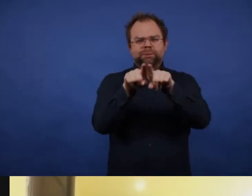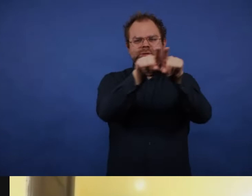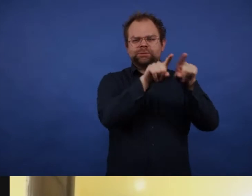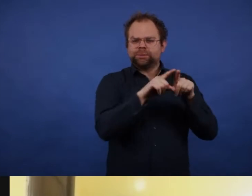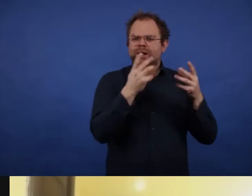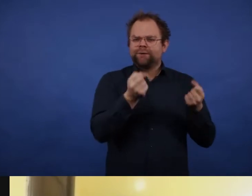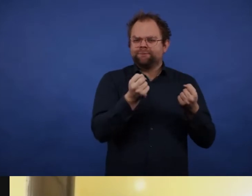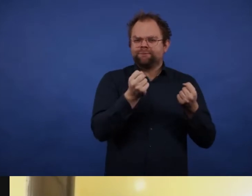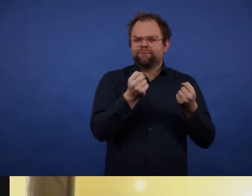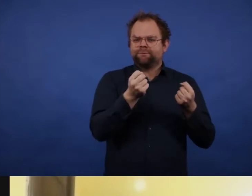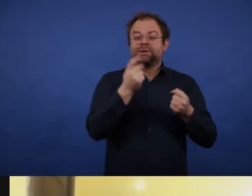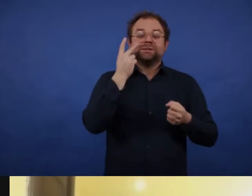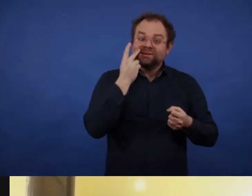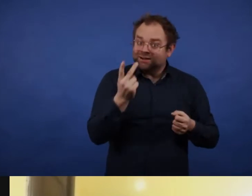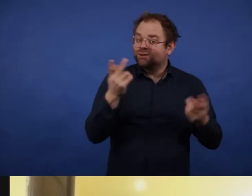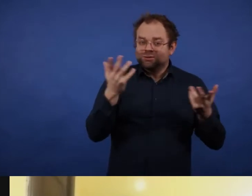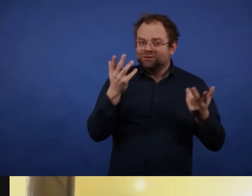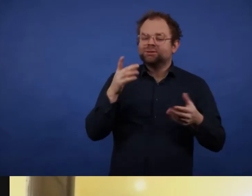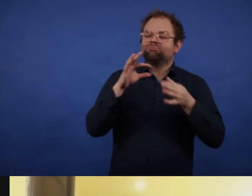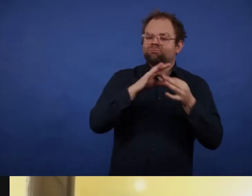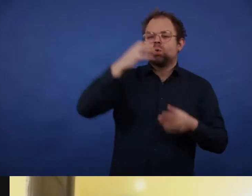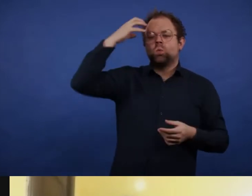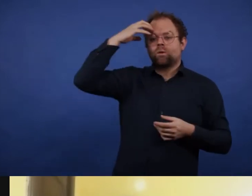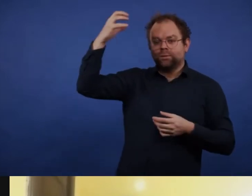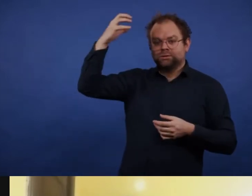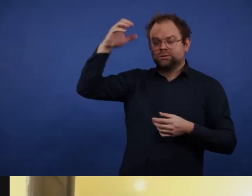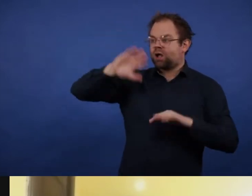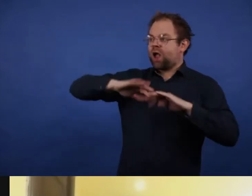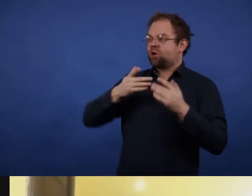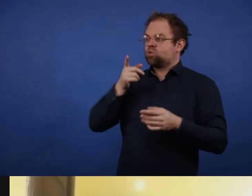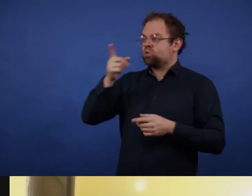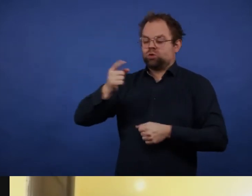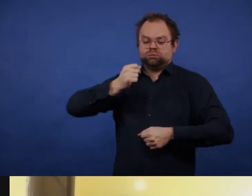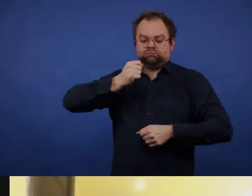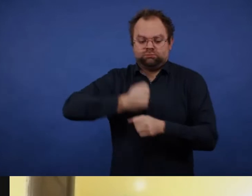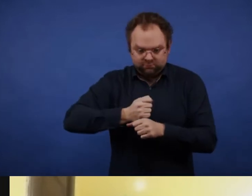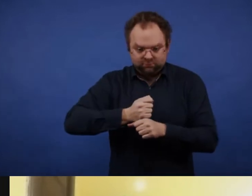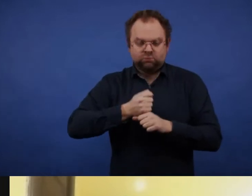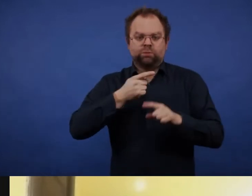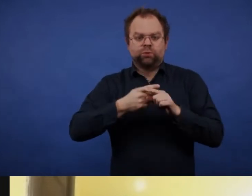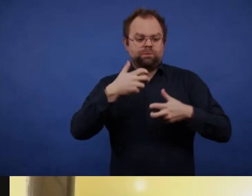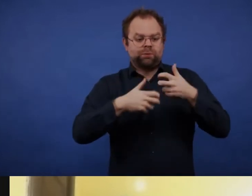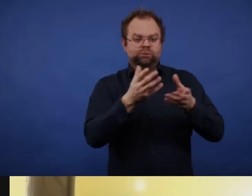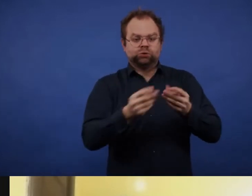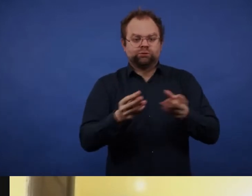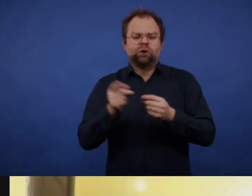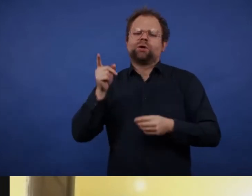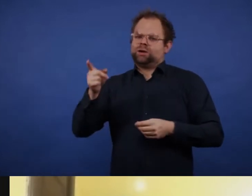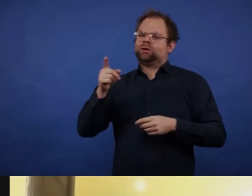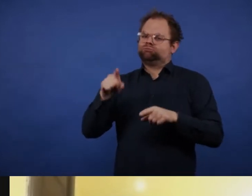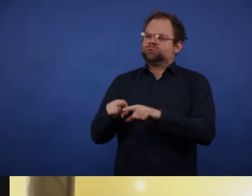number of challenges, namely related to needs that emerge